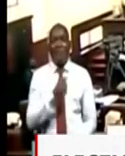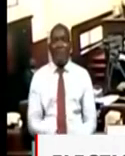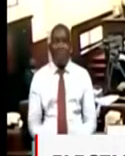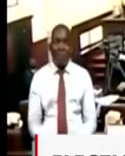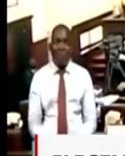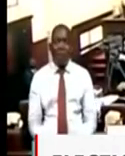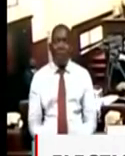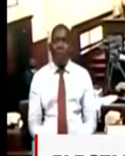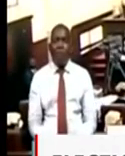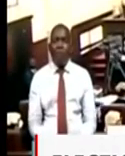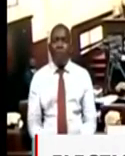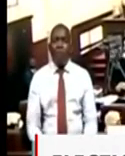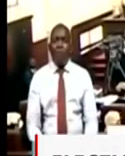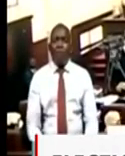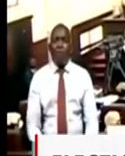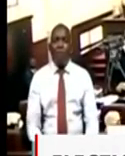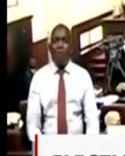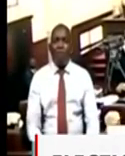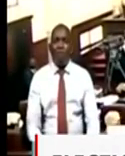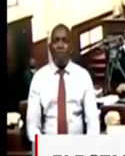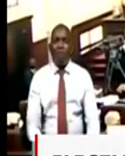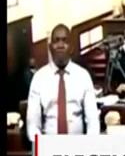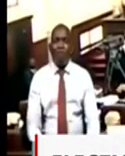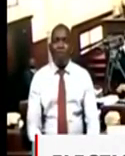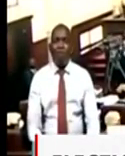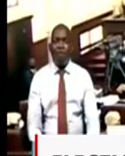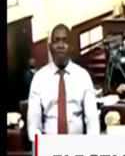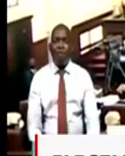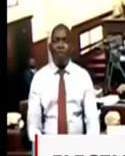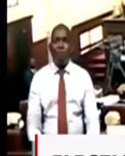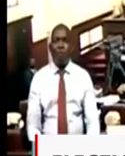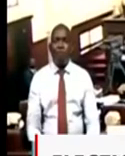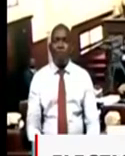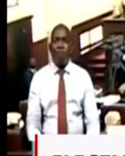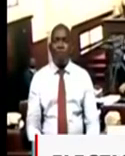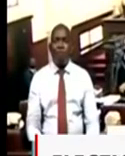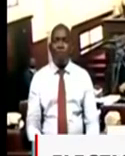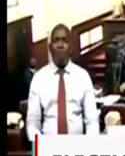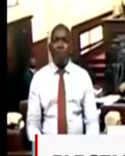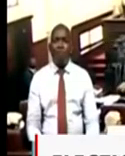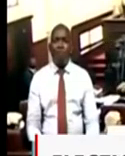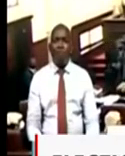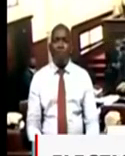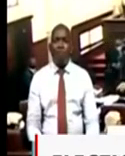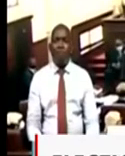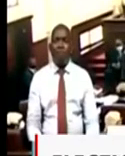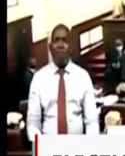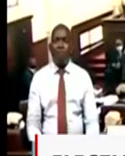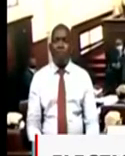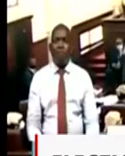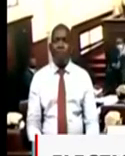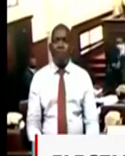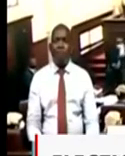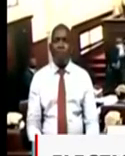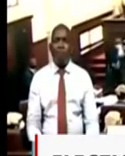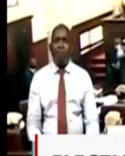elections. The court has set 5 questions that it will answer at the end of the processes unfolding in the courtroom. Here